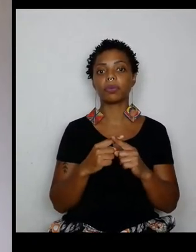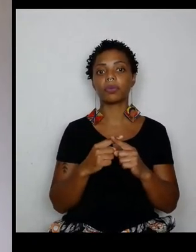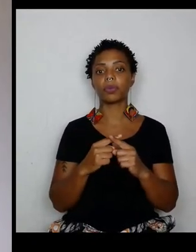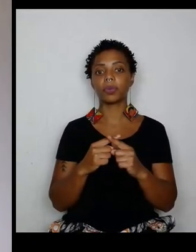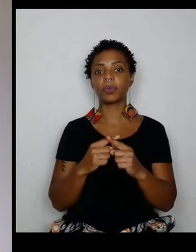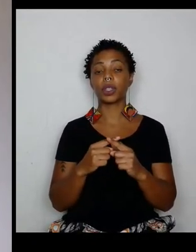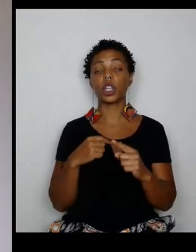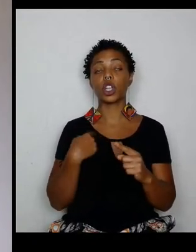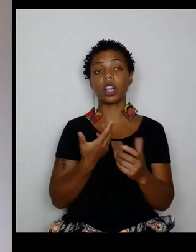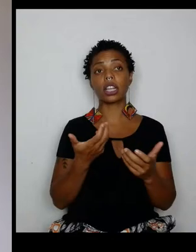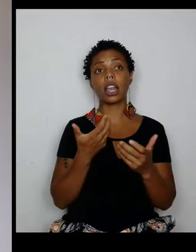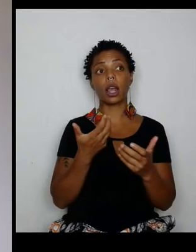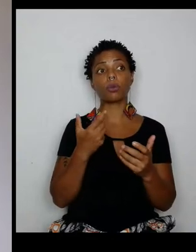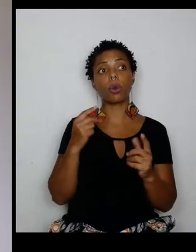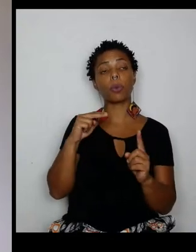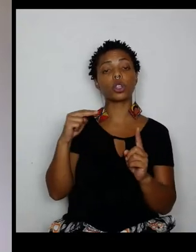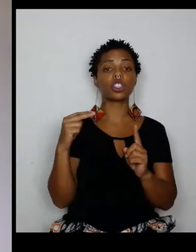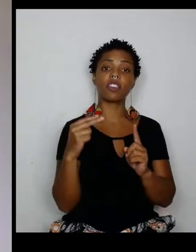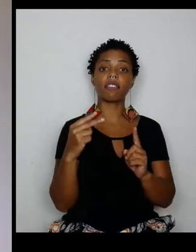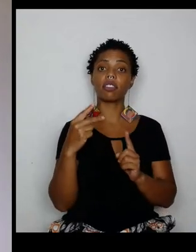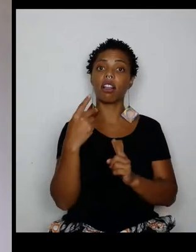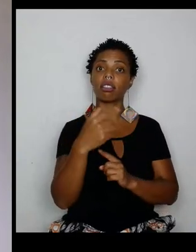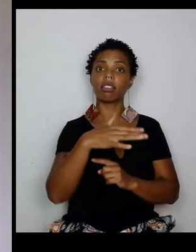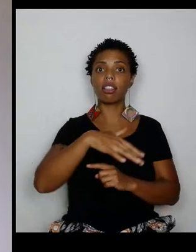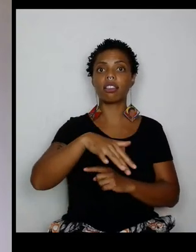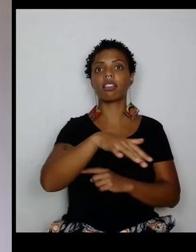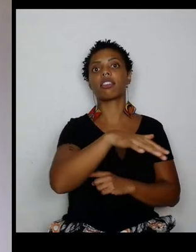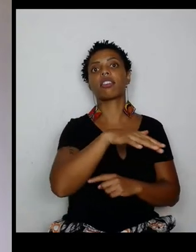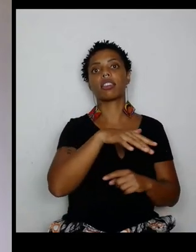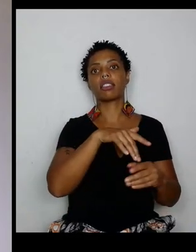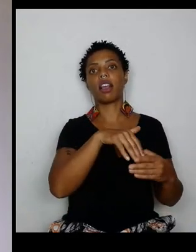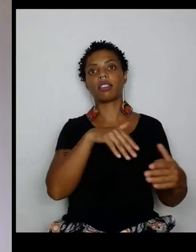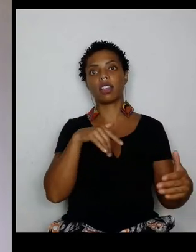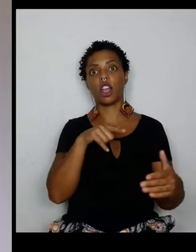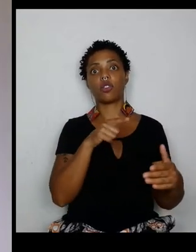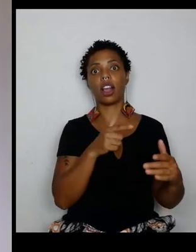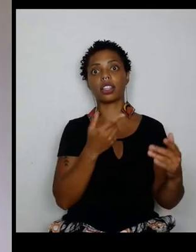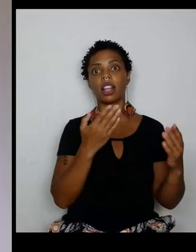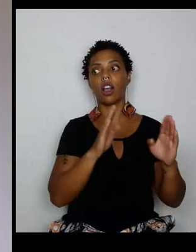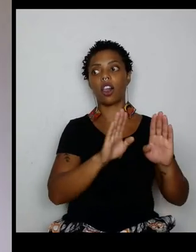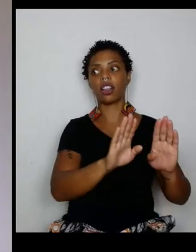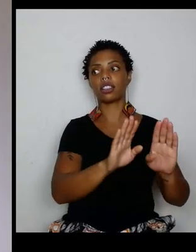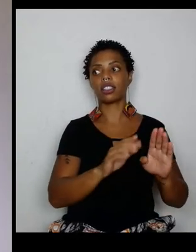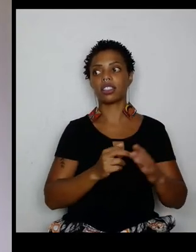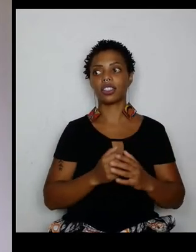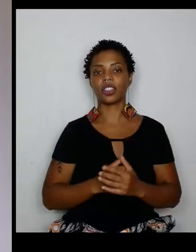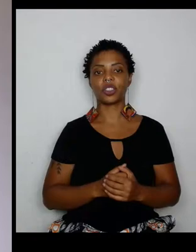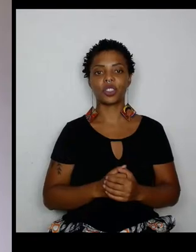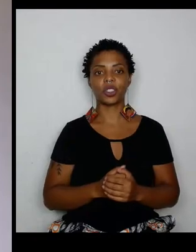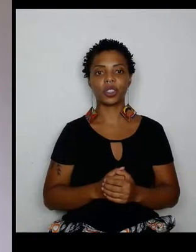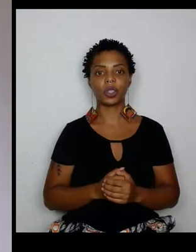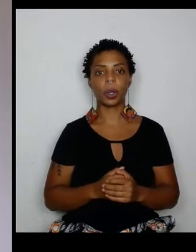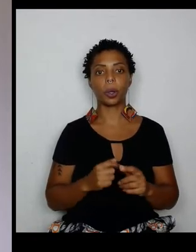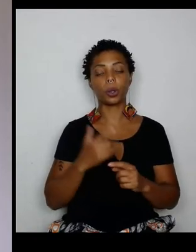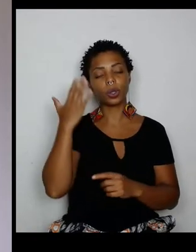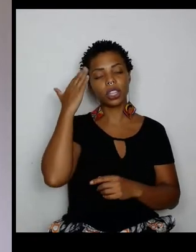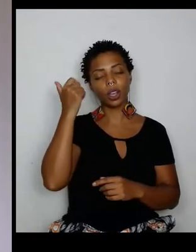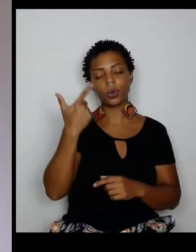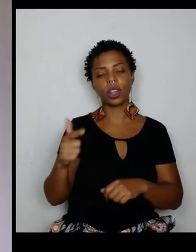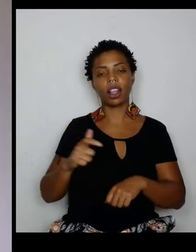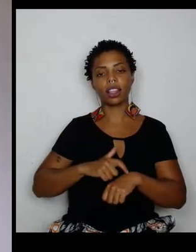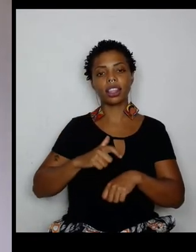and i know we've run out of time but i can give you an example when i was young there is a movie that was made in